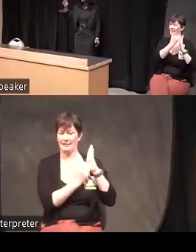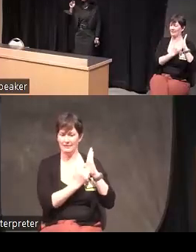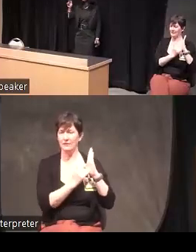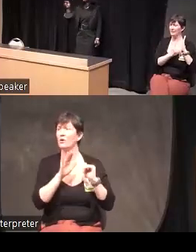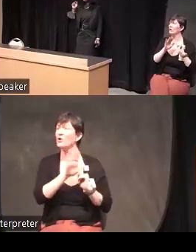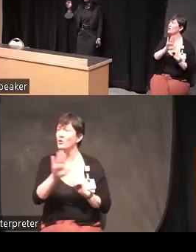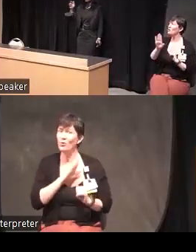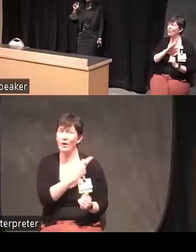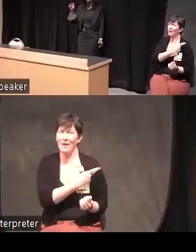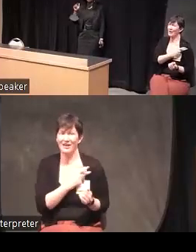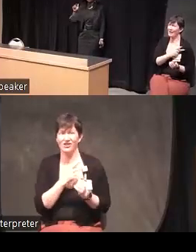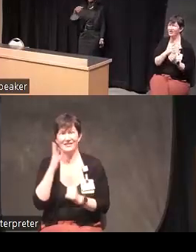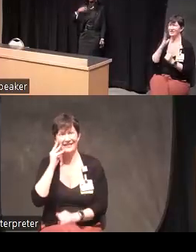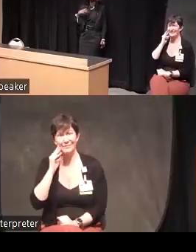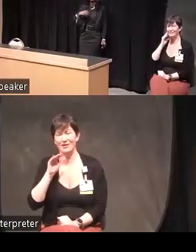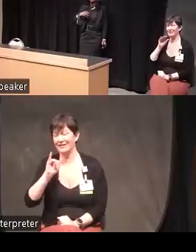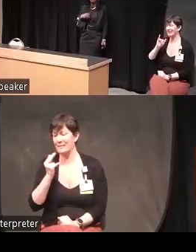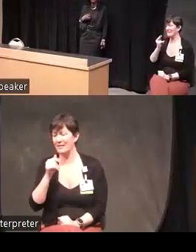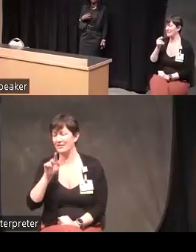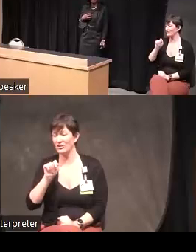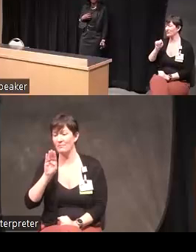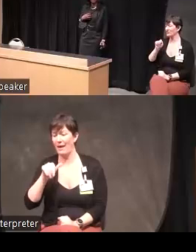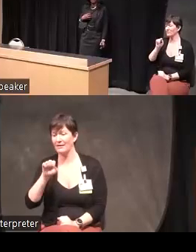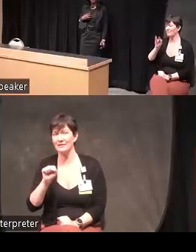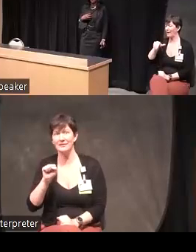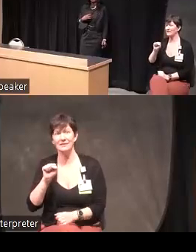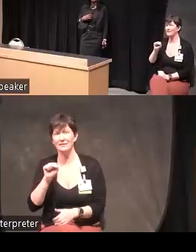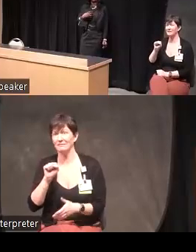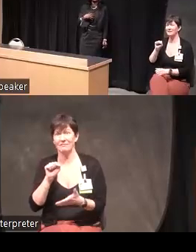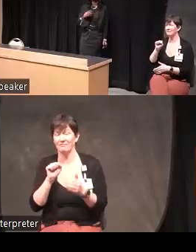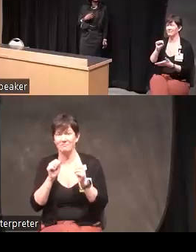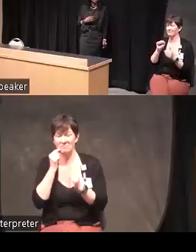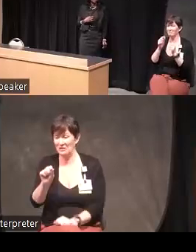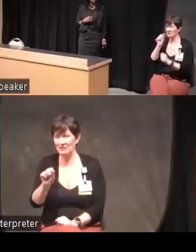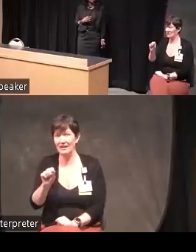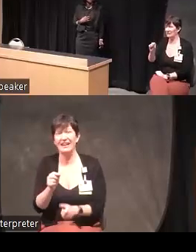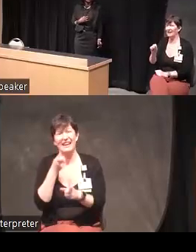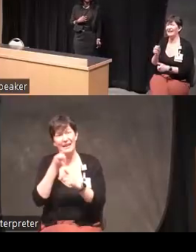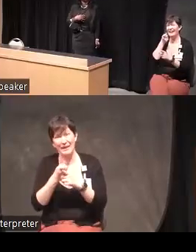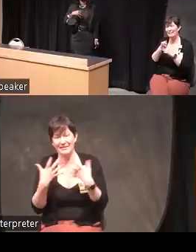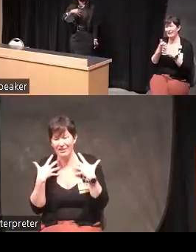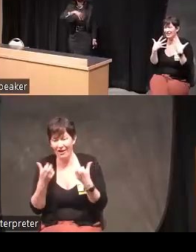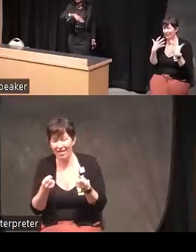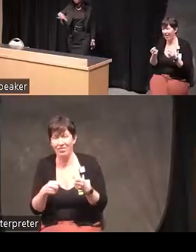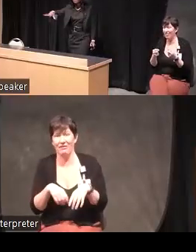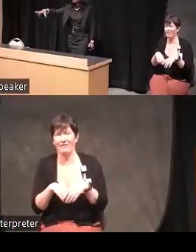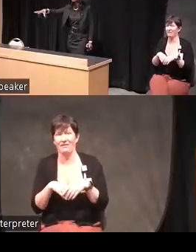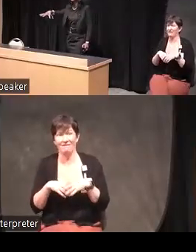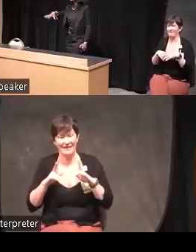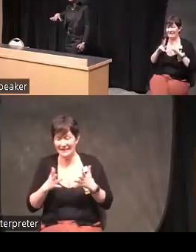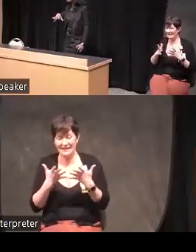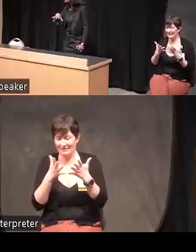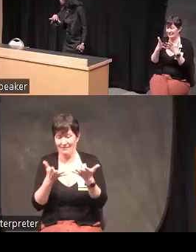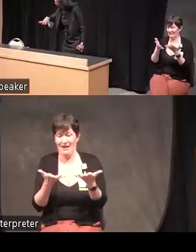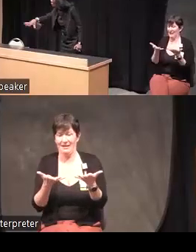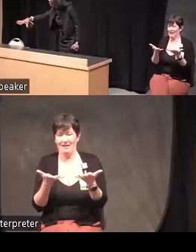patients experience implicit bias and racism physically, right? It affects their health. The navigation